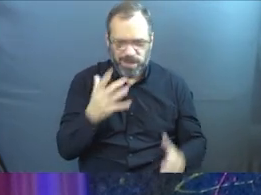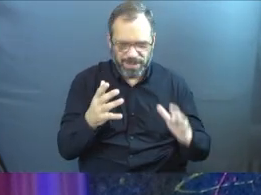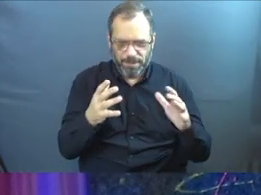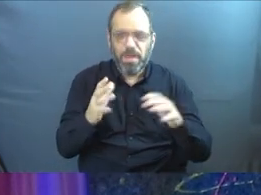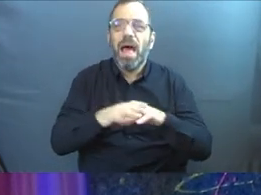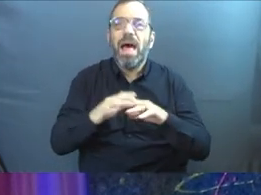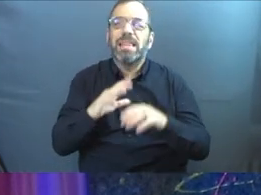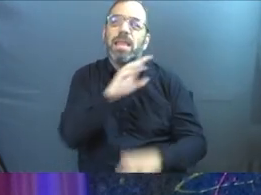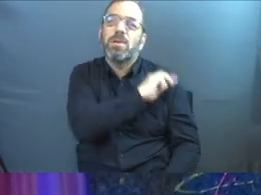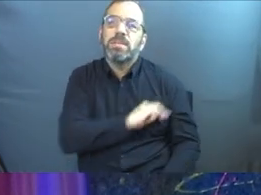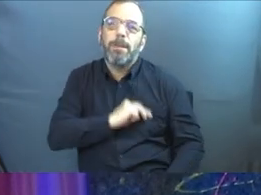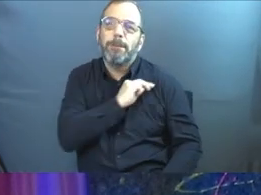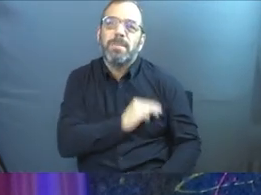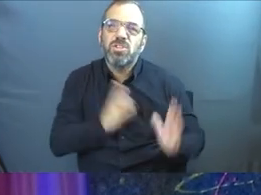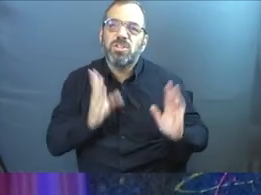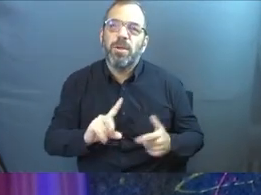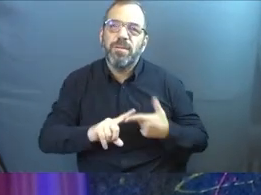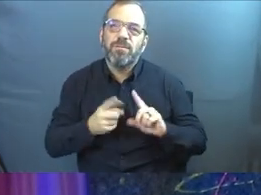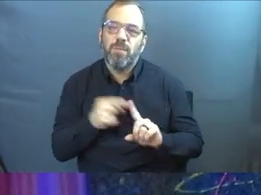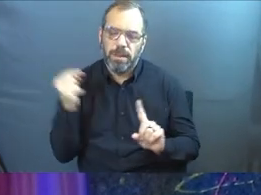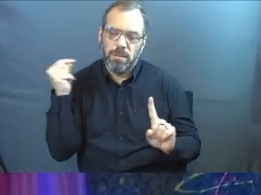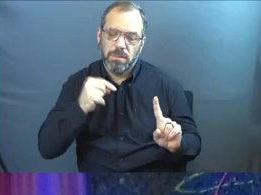There's a missionary friend of mine from...